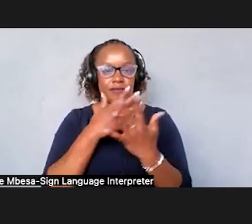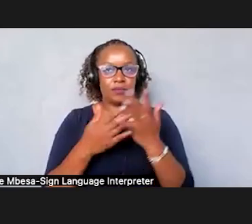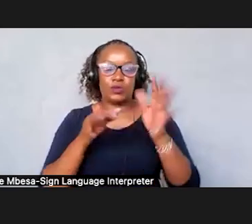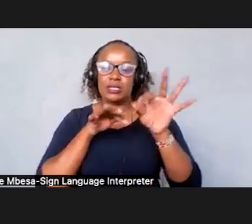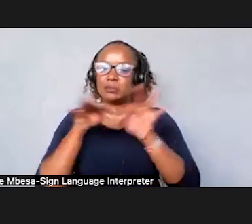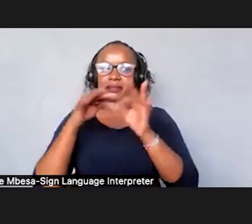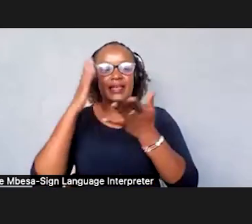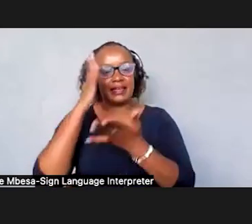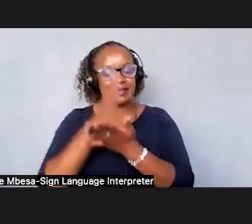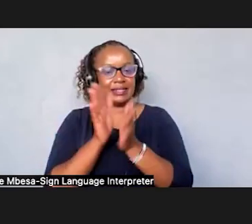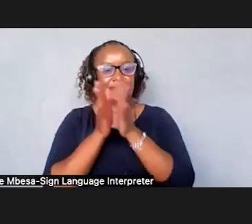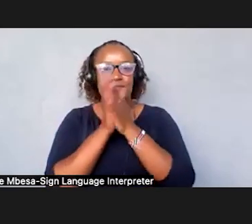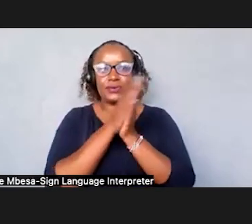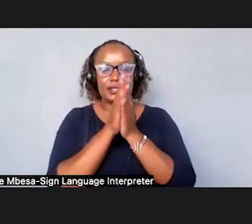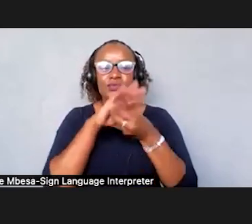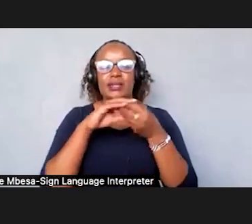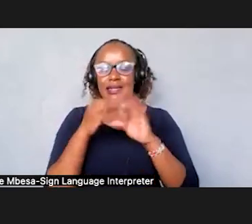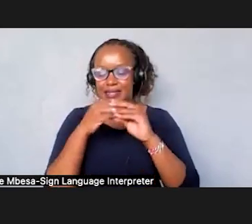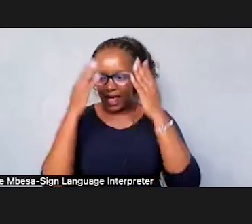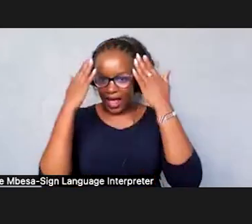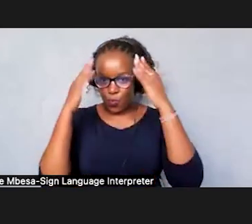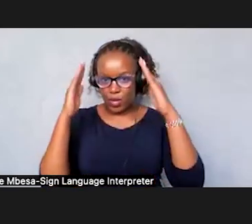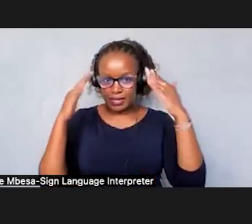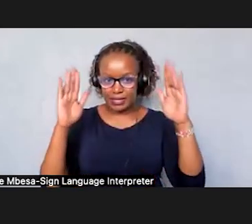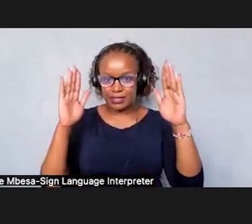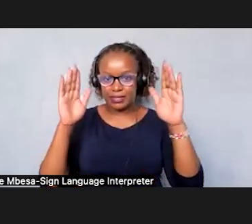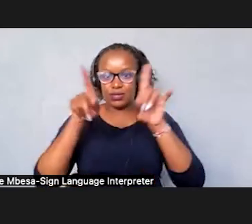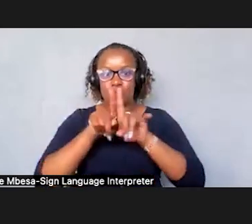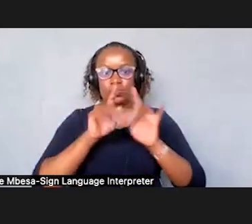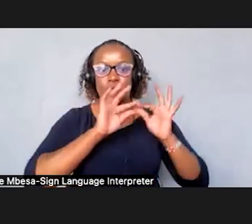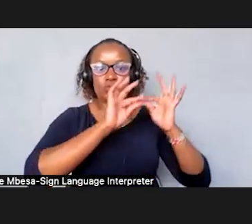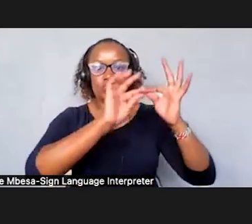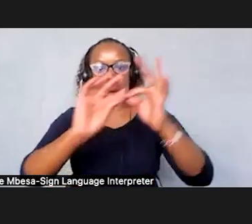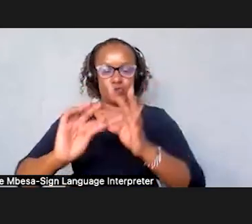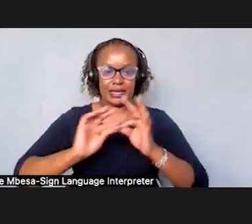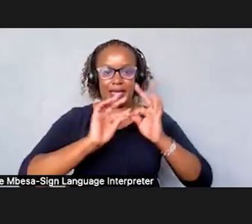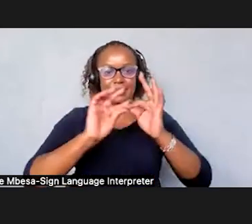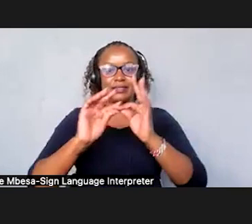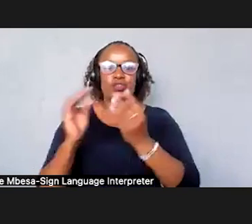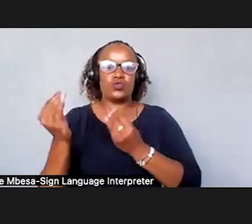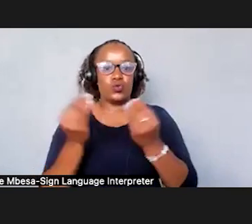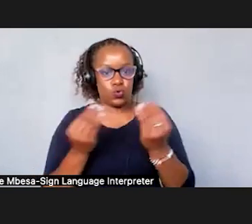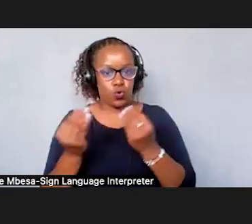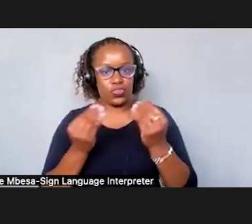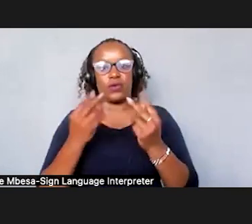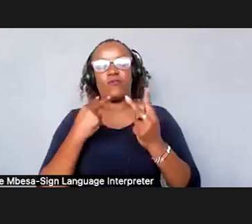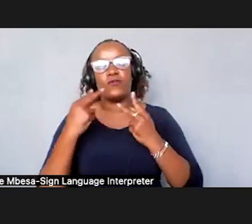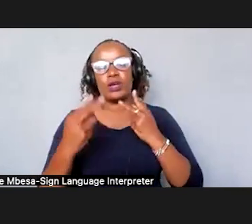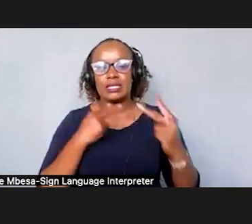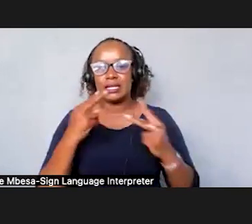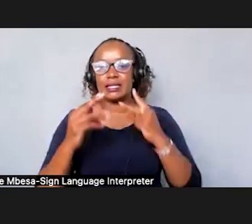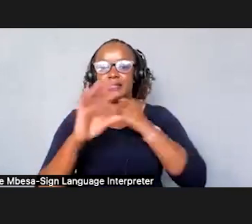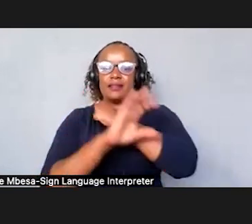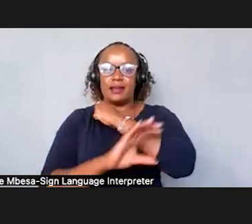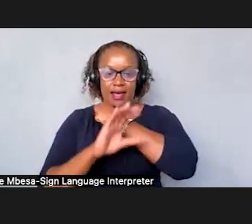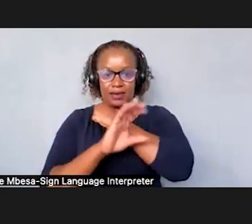to raise awareness, and to unite youth voices across the country. As we all know that